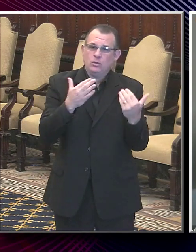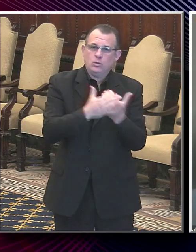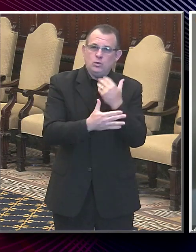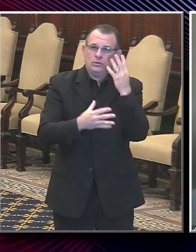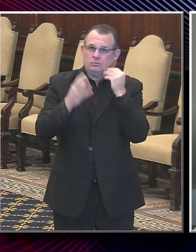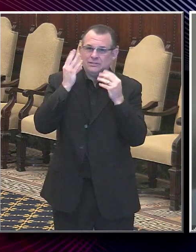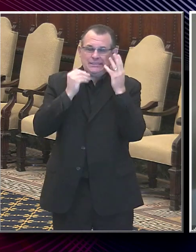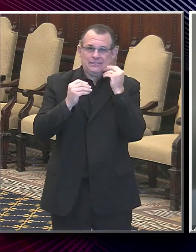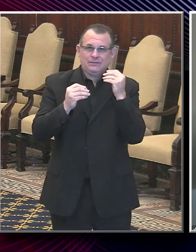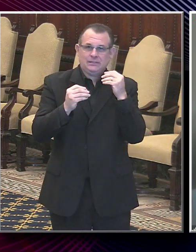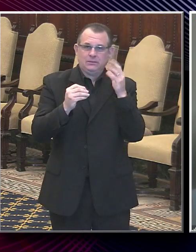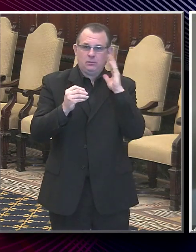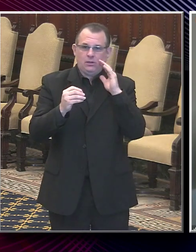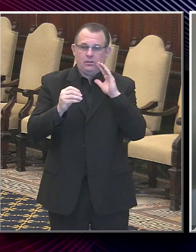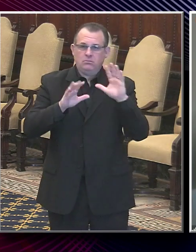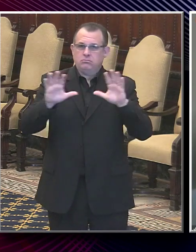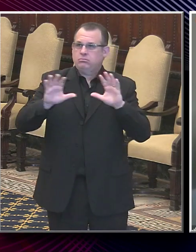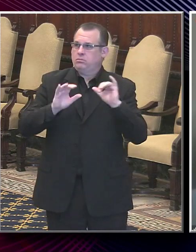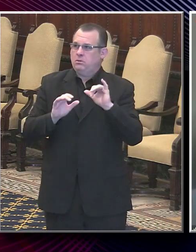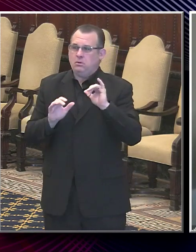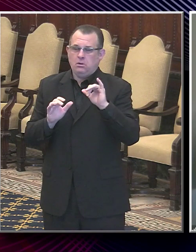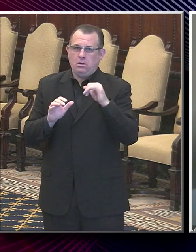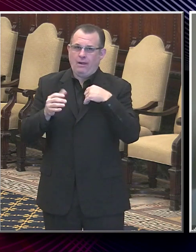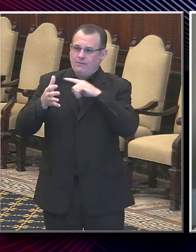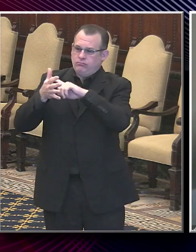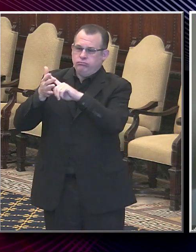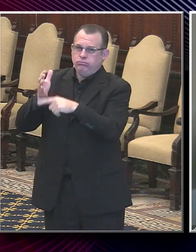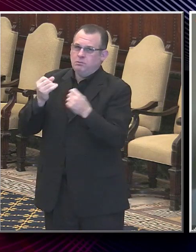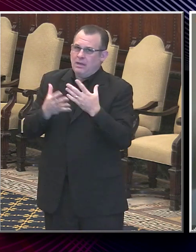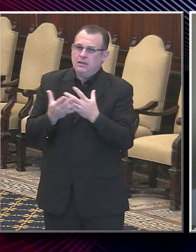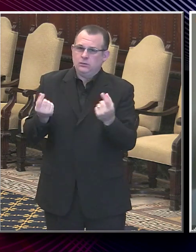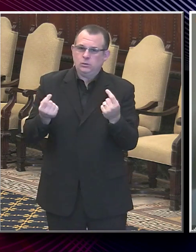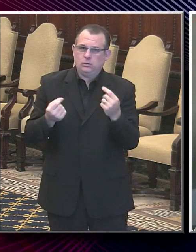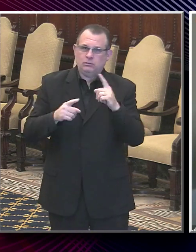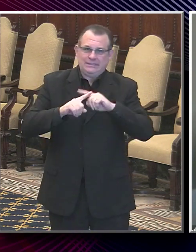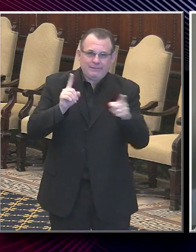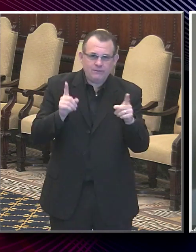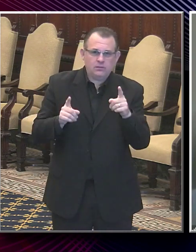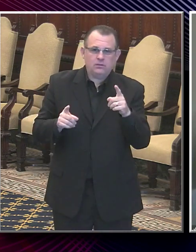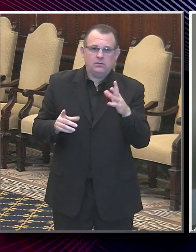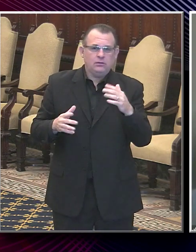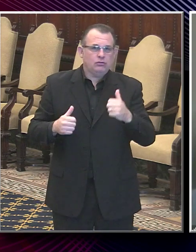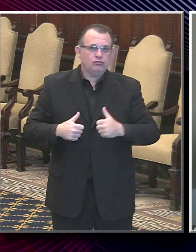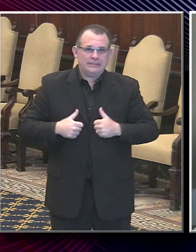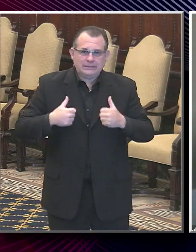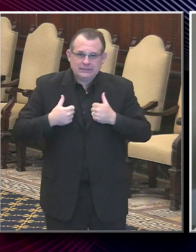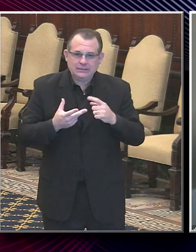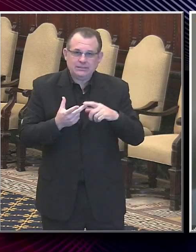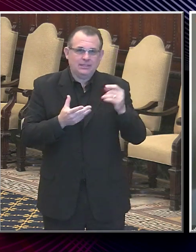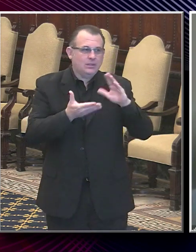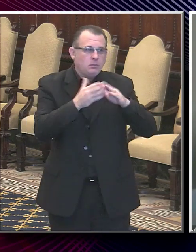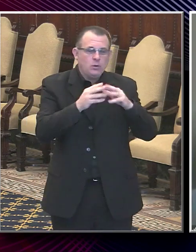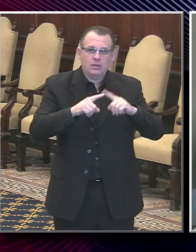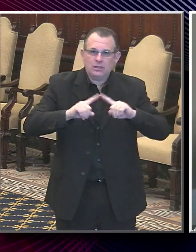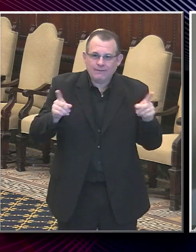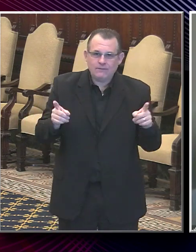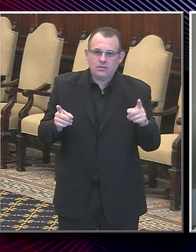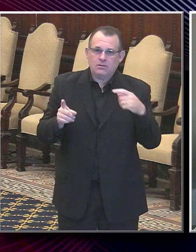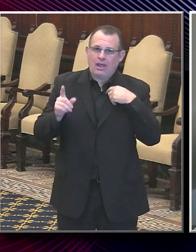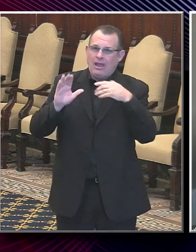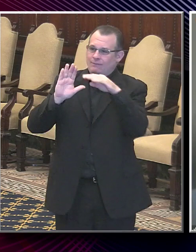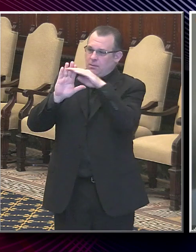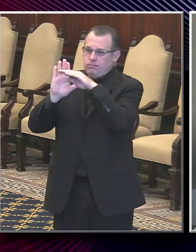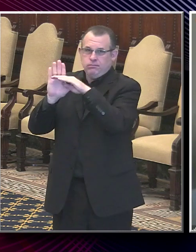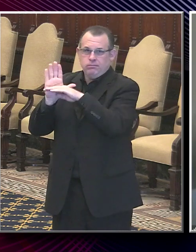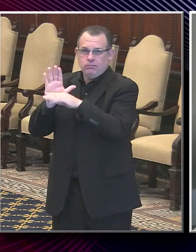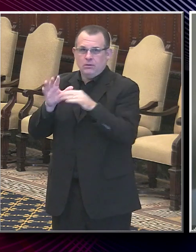the epidemic. The differences for businesses and differences for residents. It'll involve reducing the number of people in any one